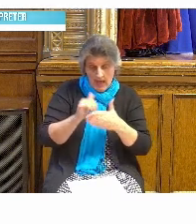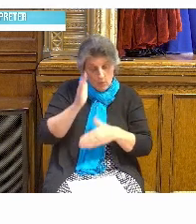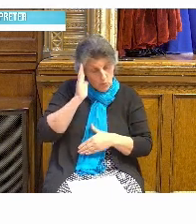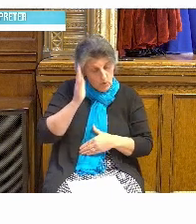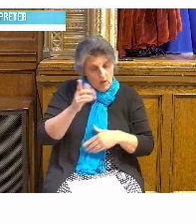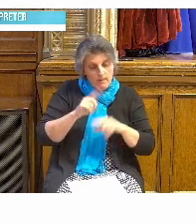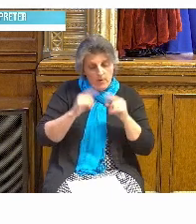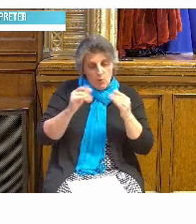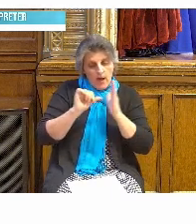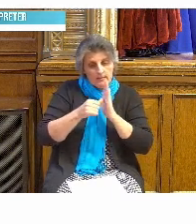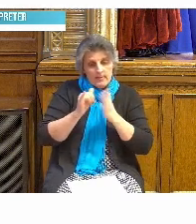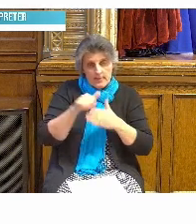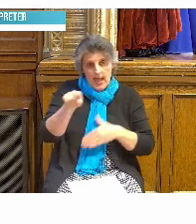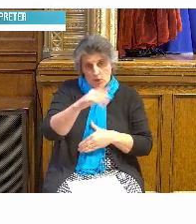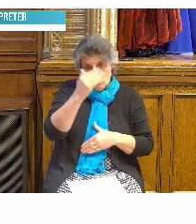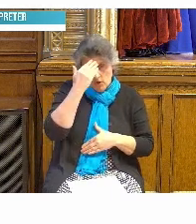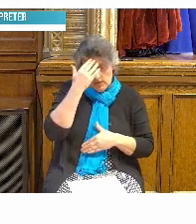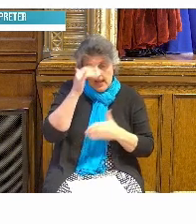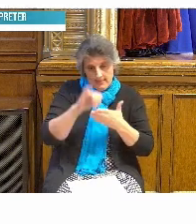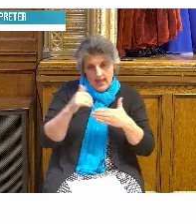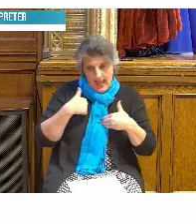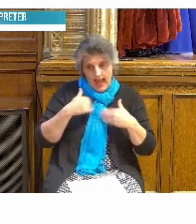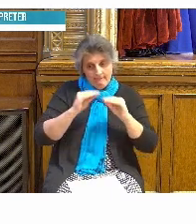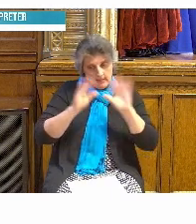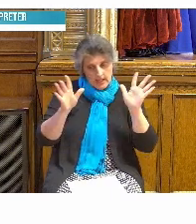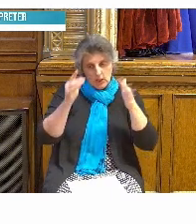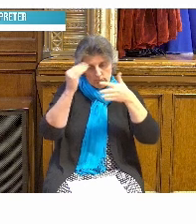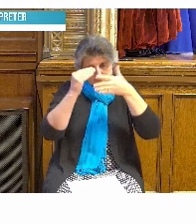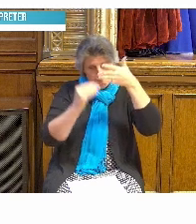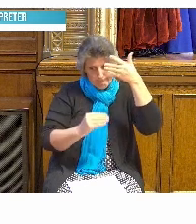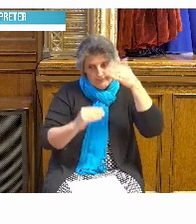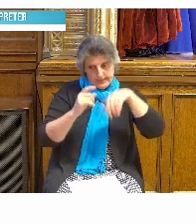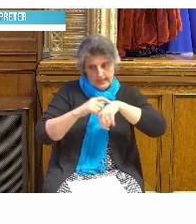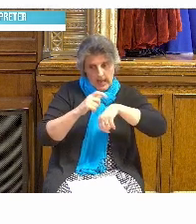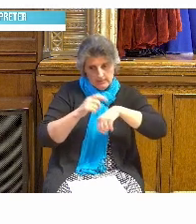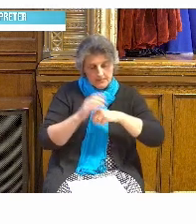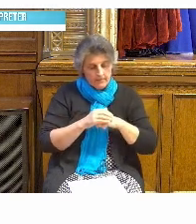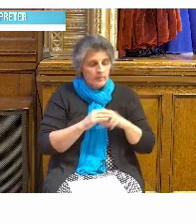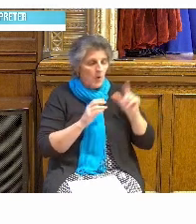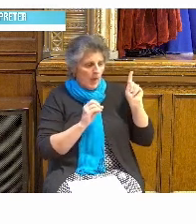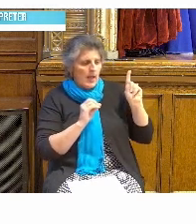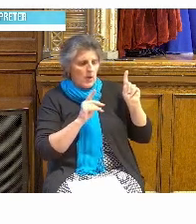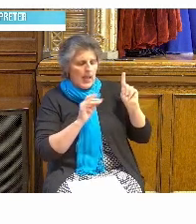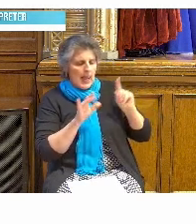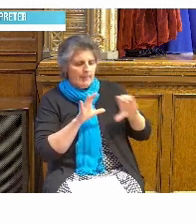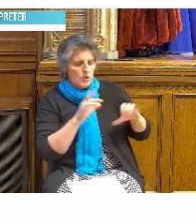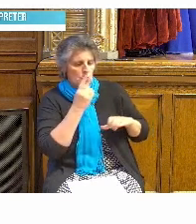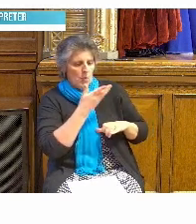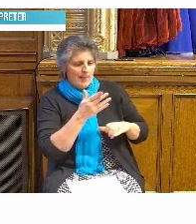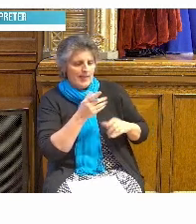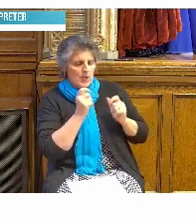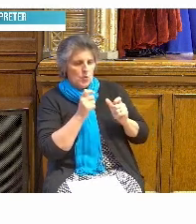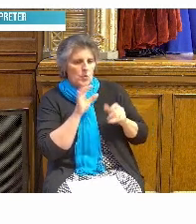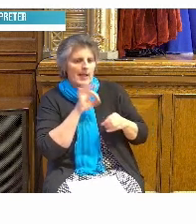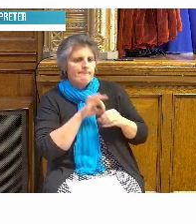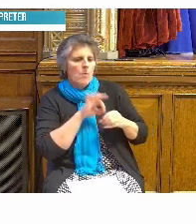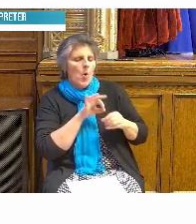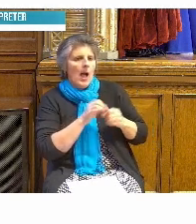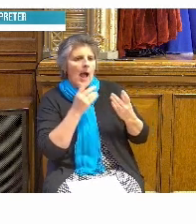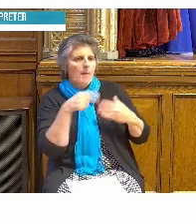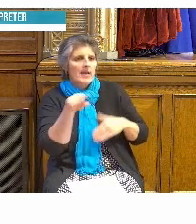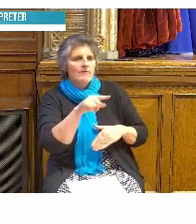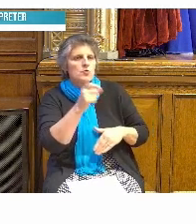will, but want to make sure that you understand that there is a distinction there. So let me do one thing, a quick poll. How many